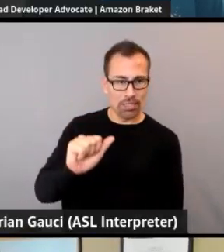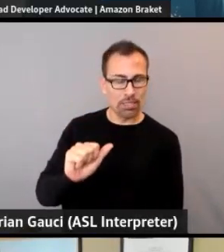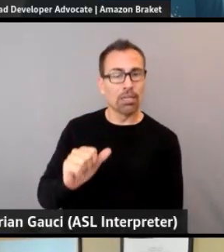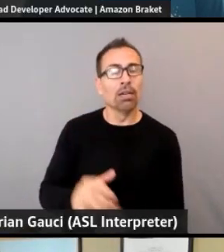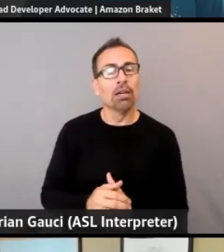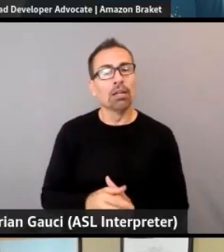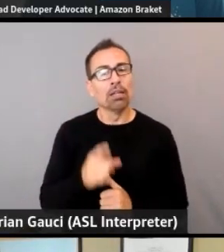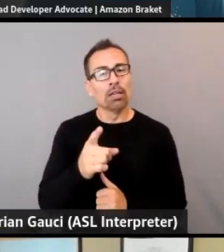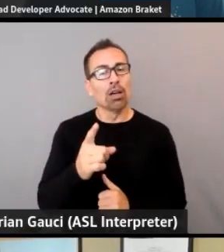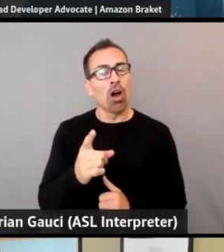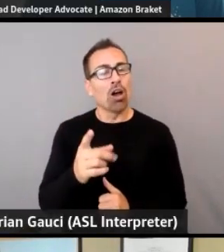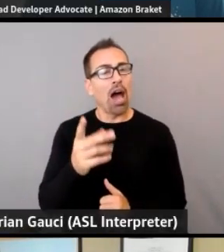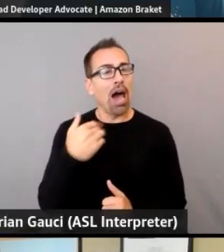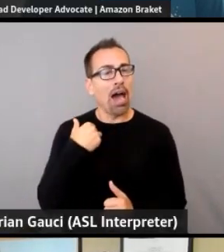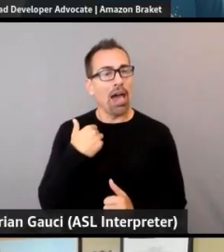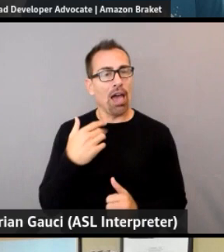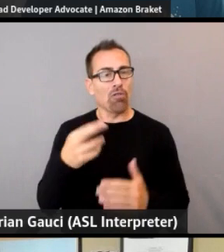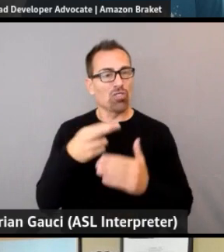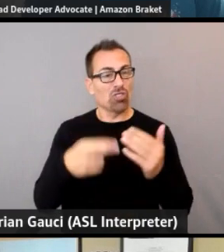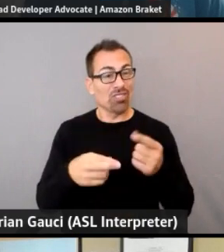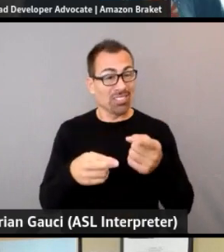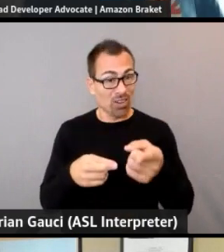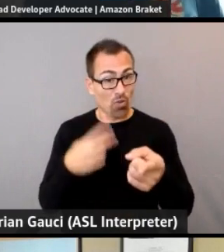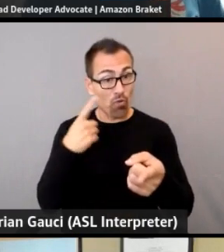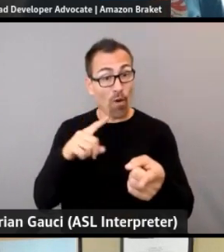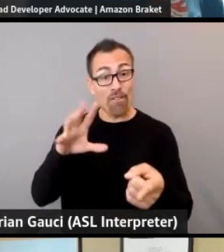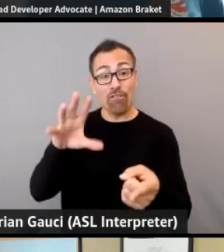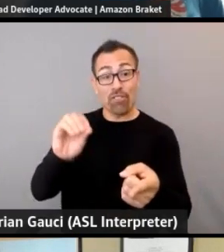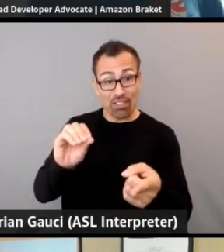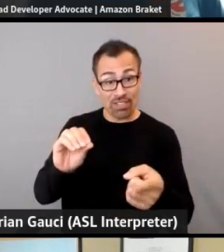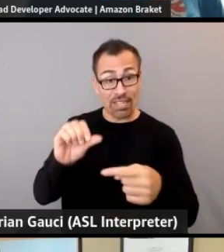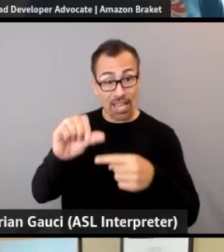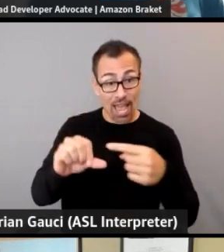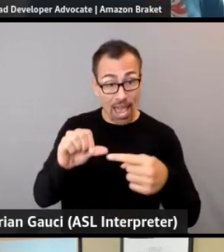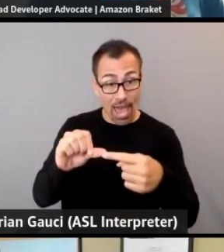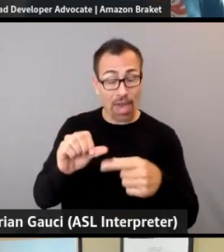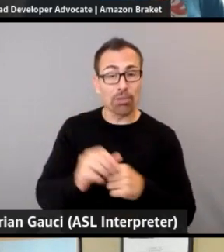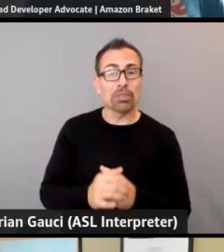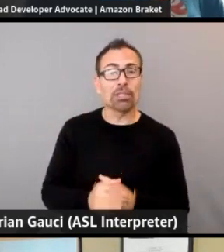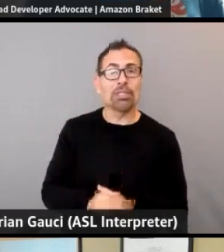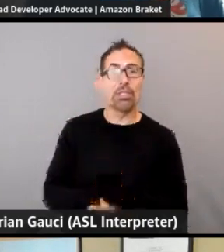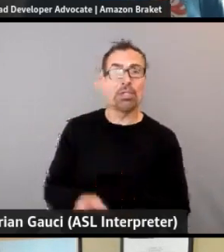here results for 50 atoms. It's a grid of